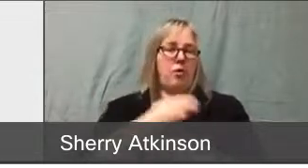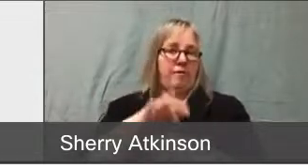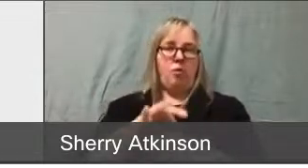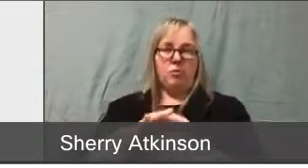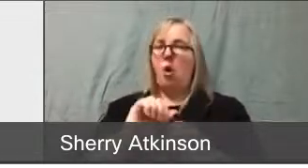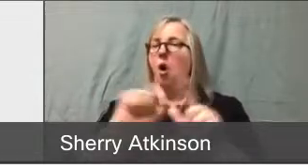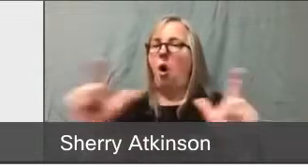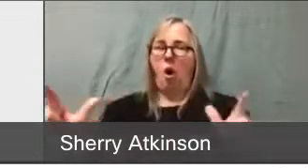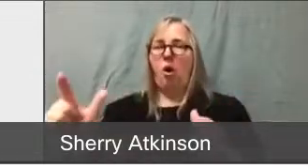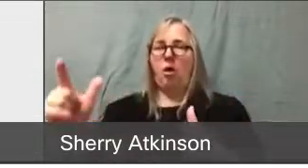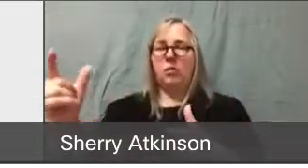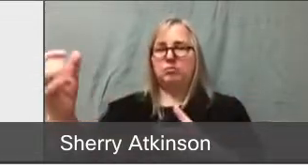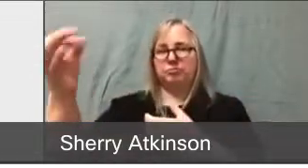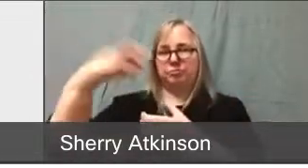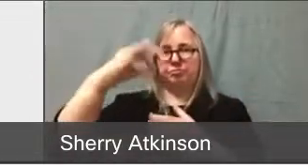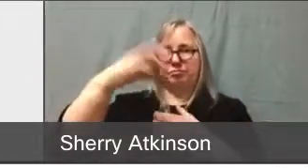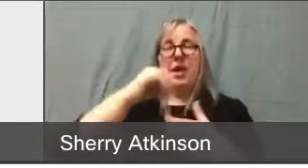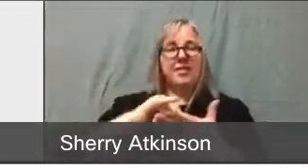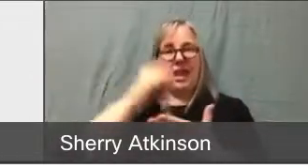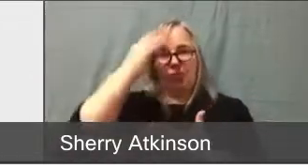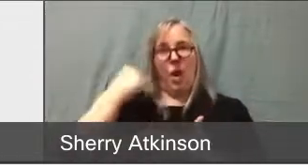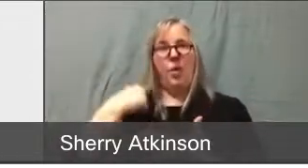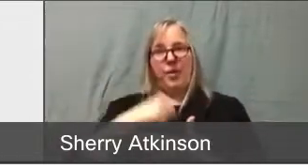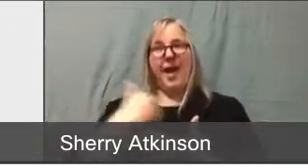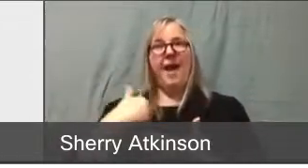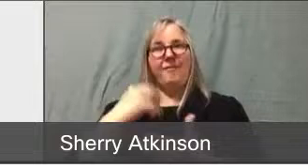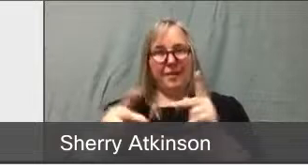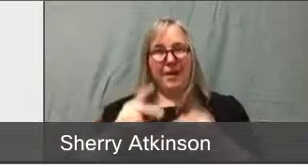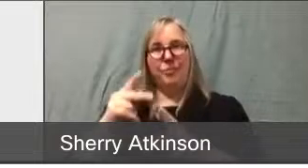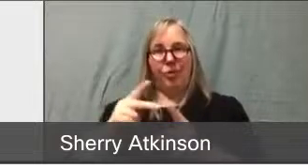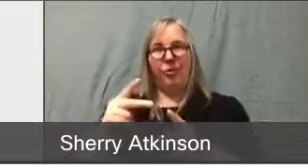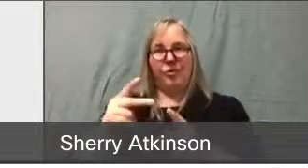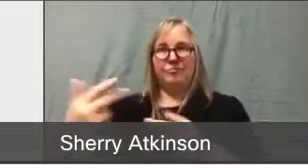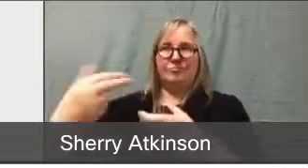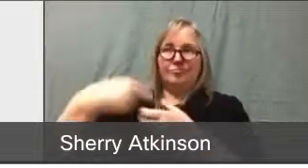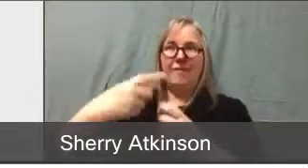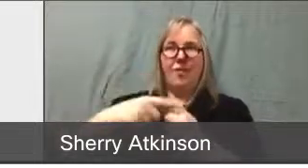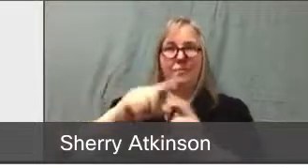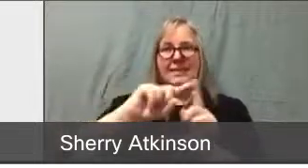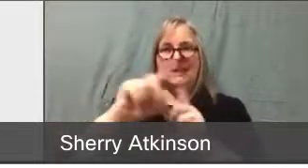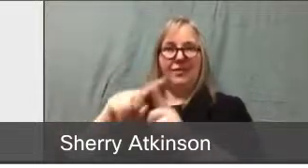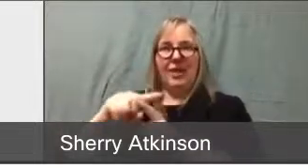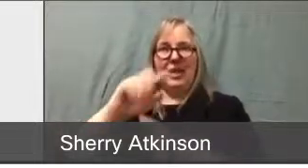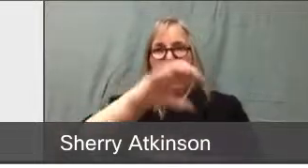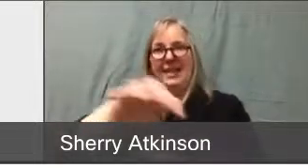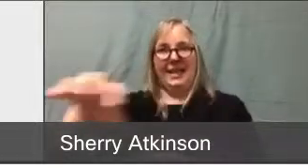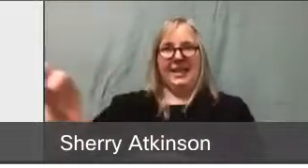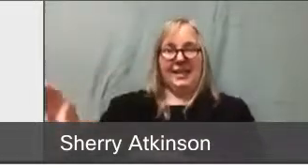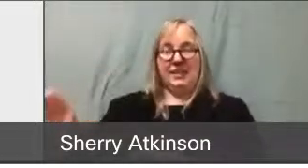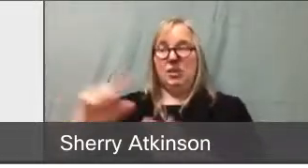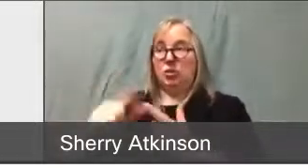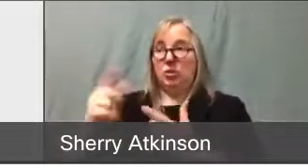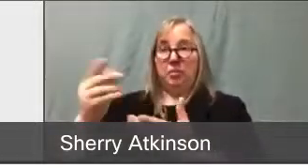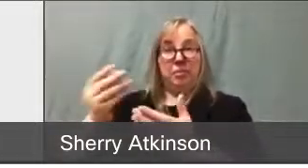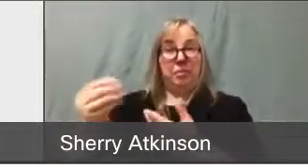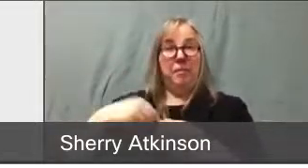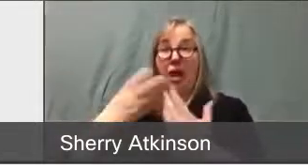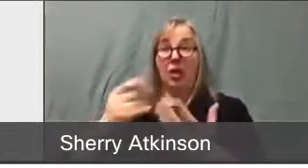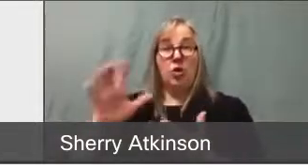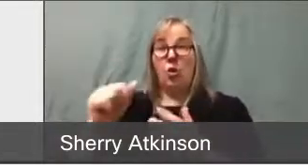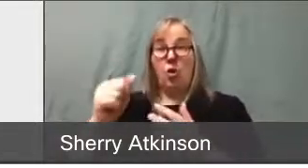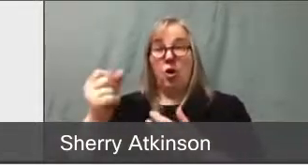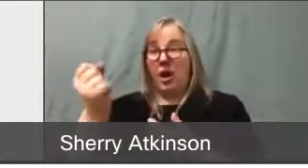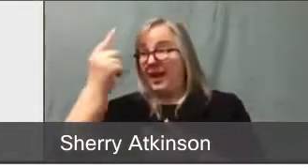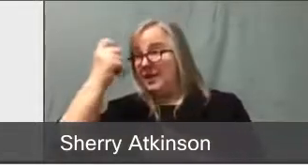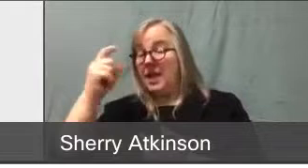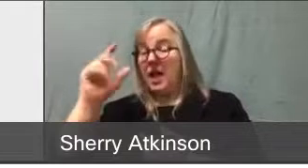welcome. This is why we have folks from different entities to provide, your insight, your analysis, your